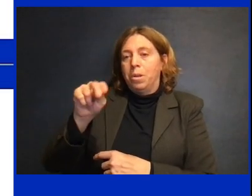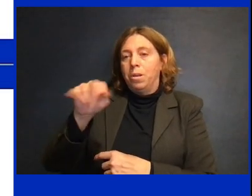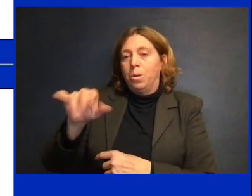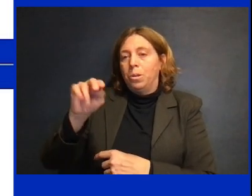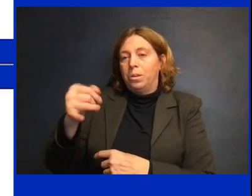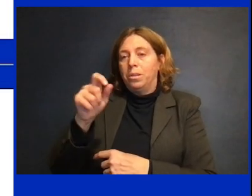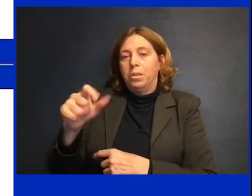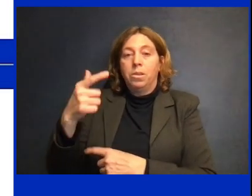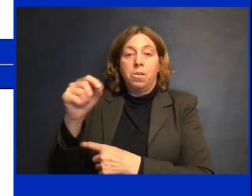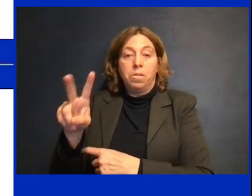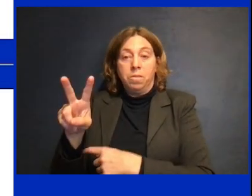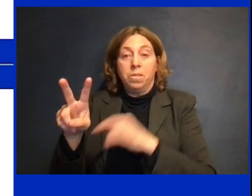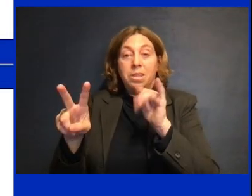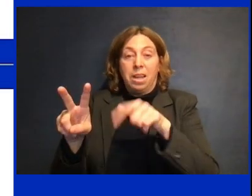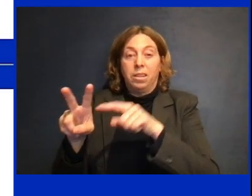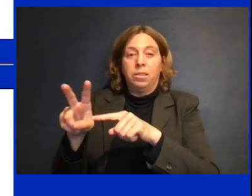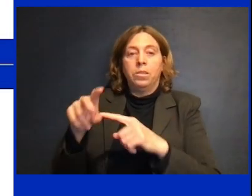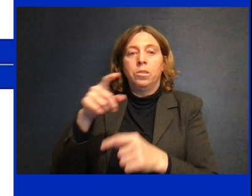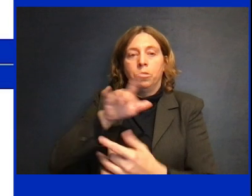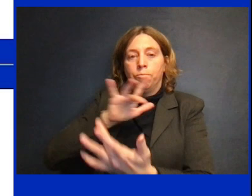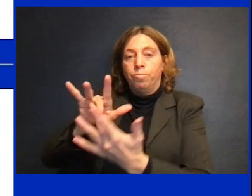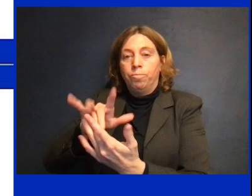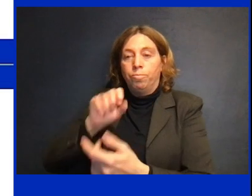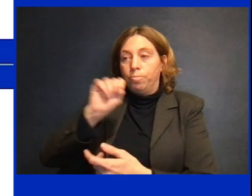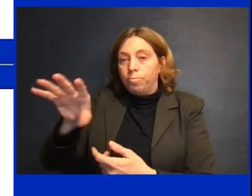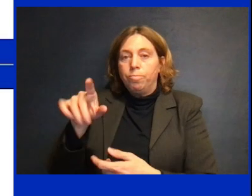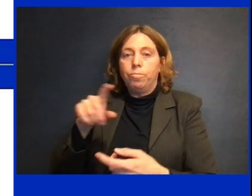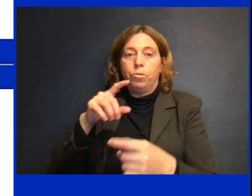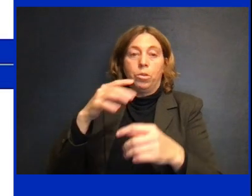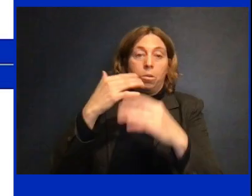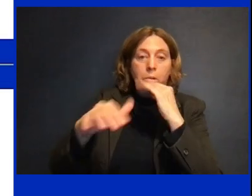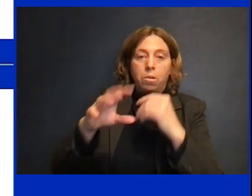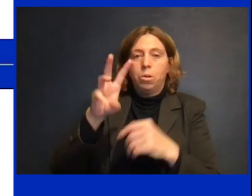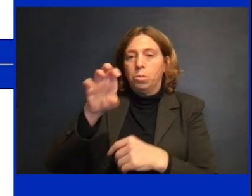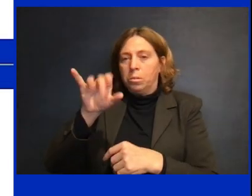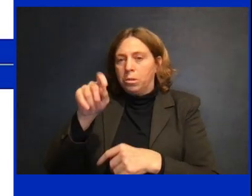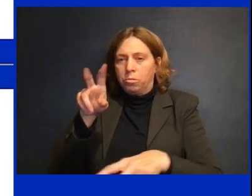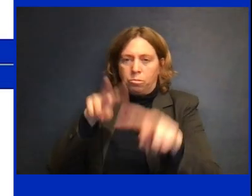www.pabtreplacement.com. Email at